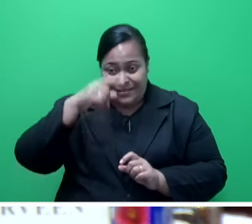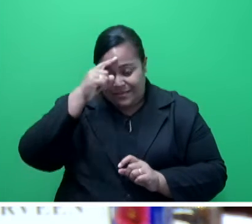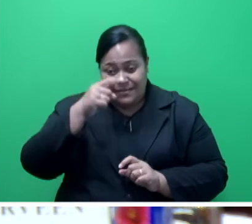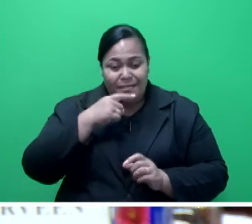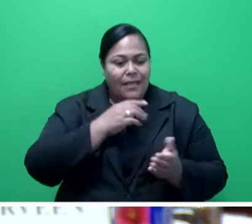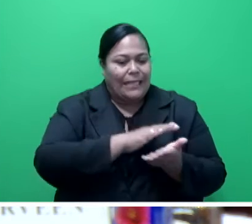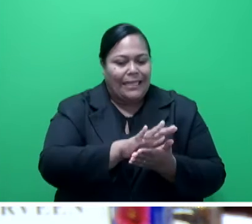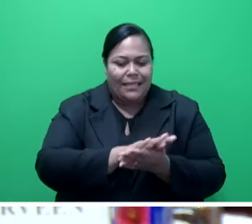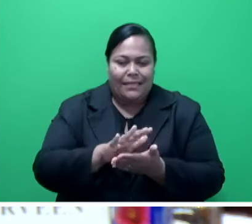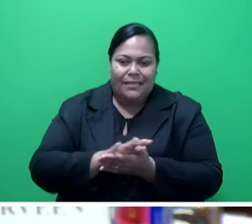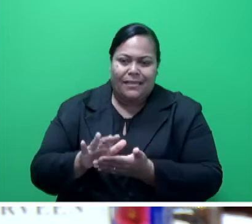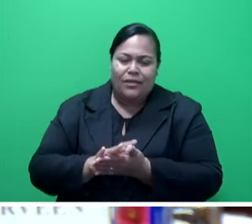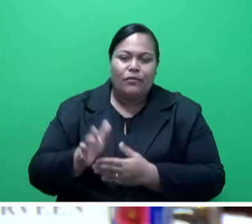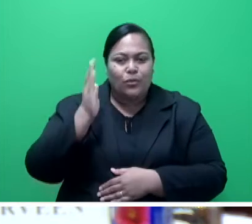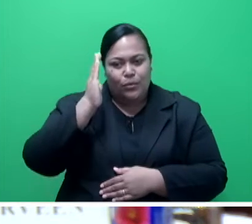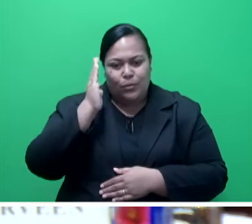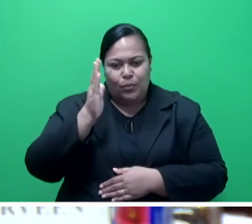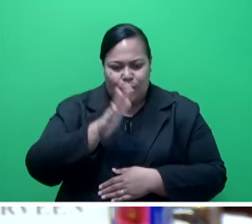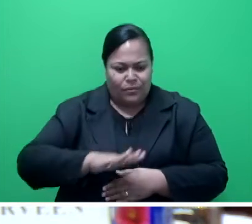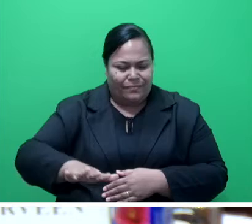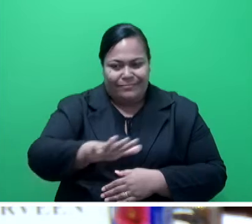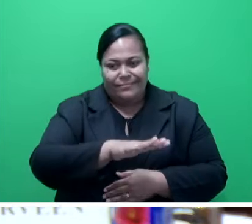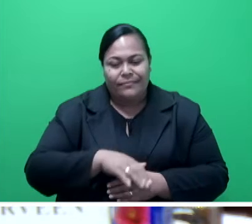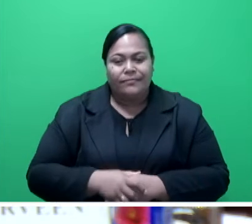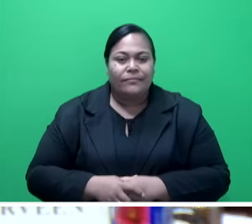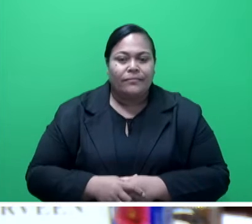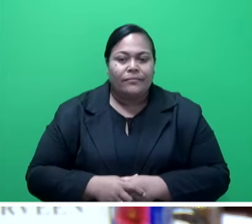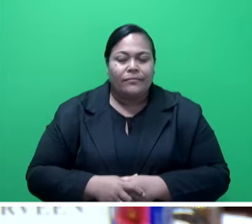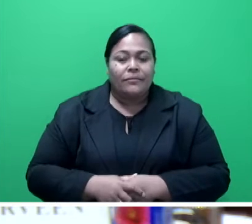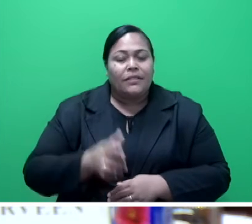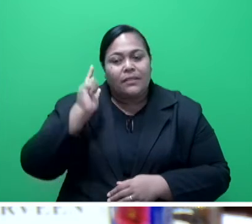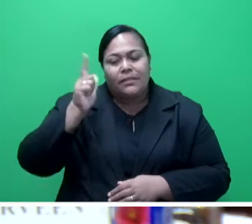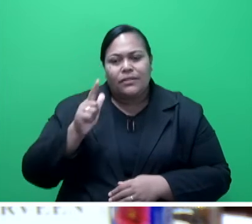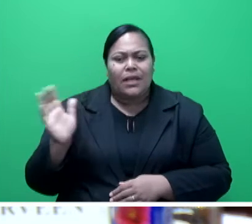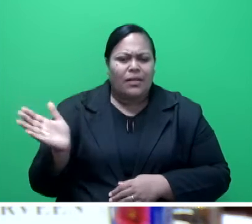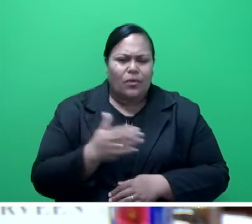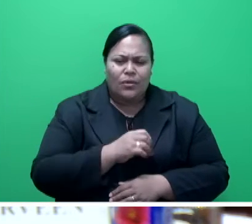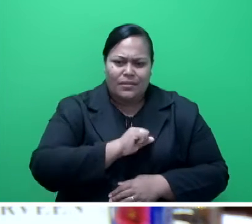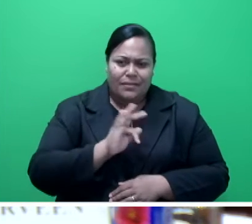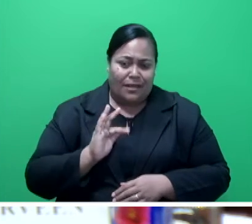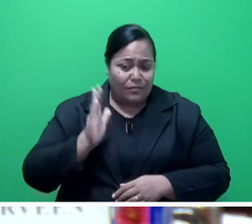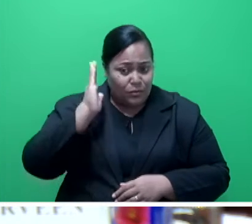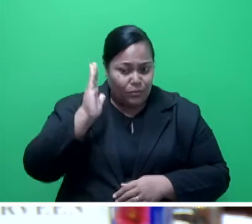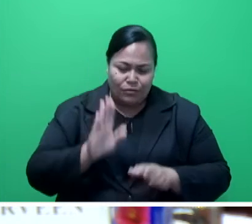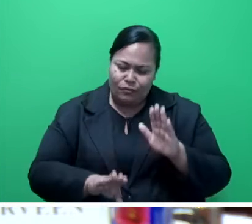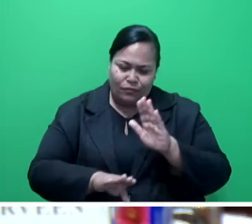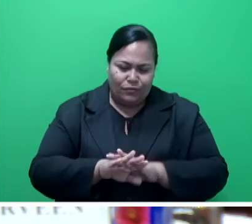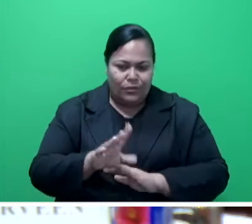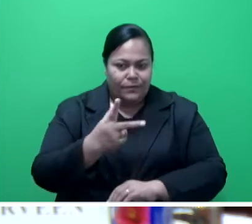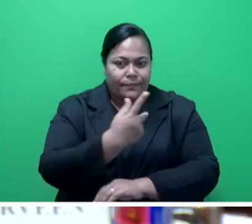school spaces. Moreover, all teachers and ancillary staff throughout Fiji are fully vaccinated, Mr. Speaker,